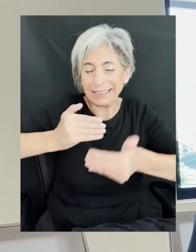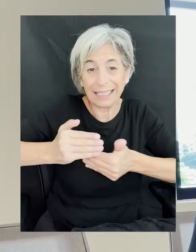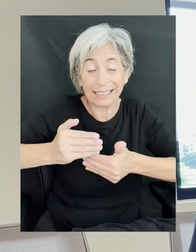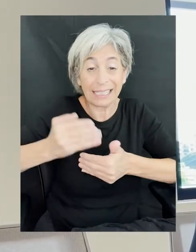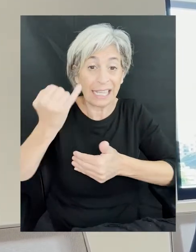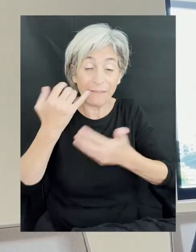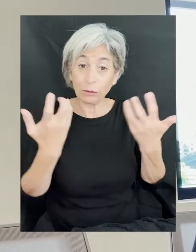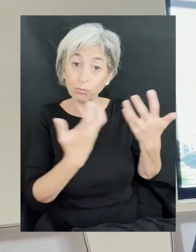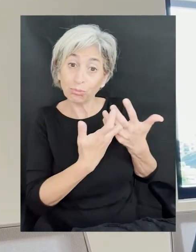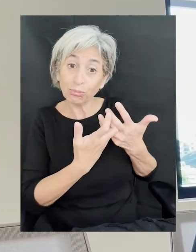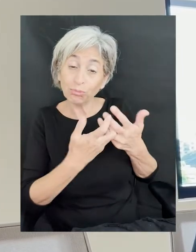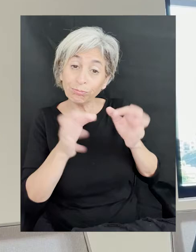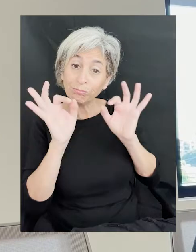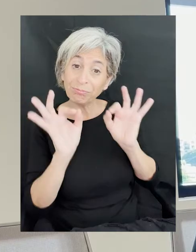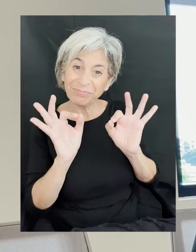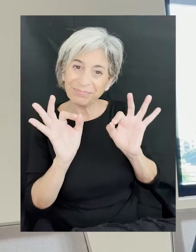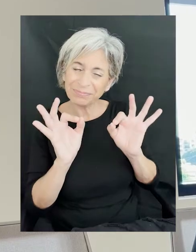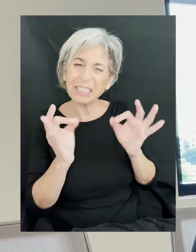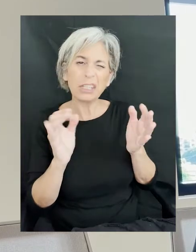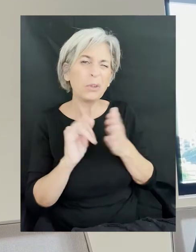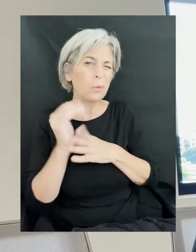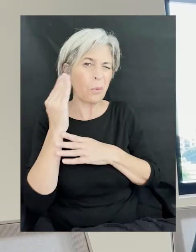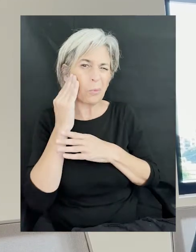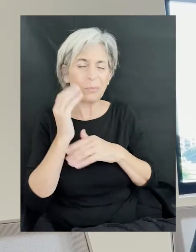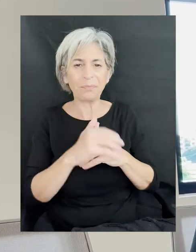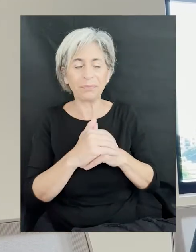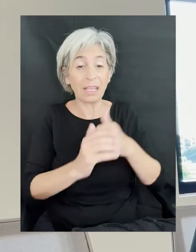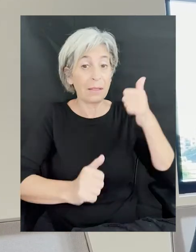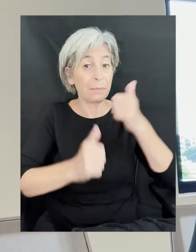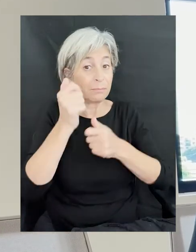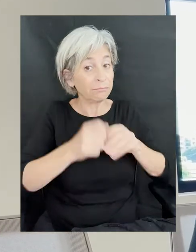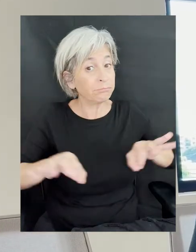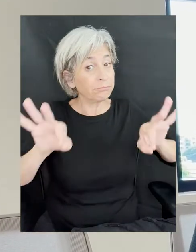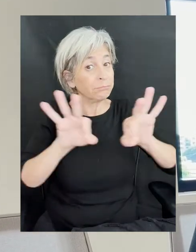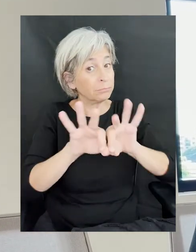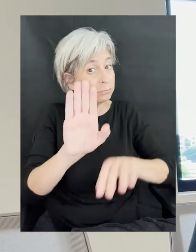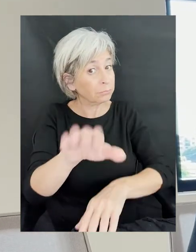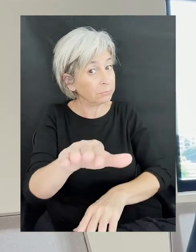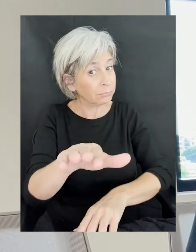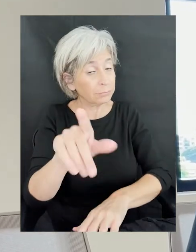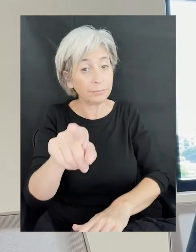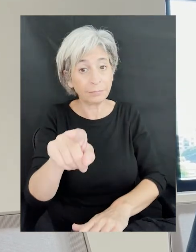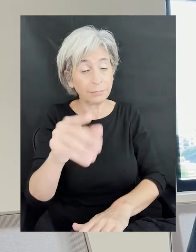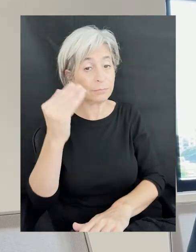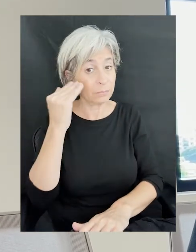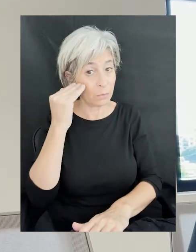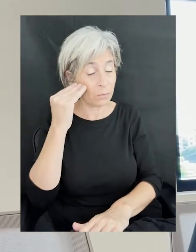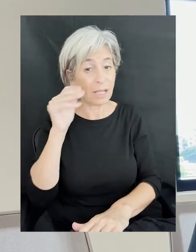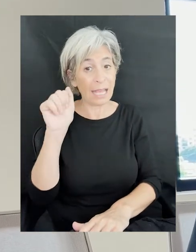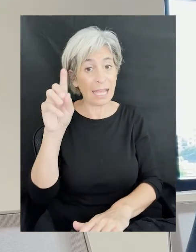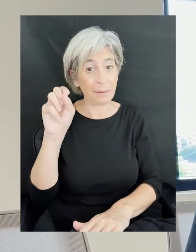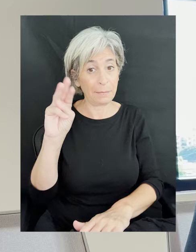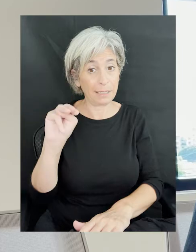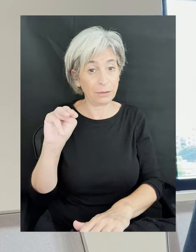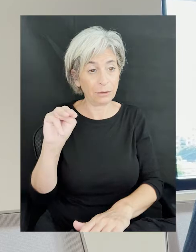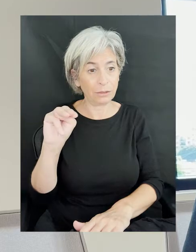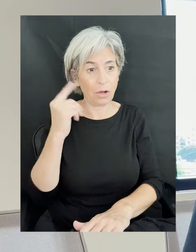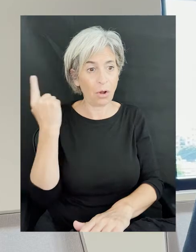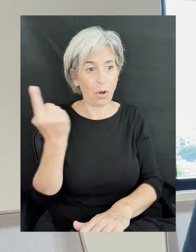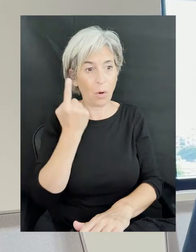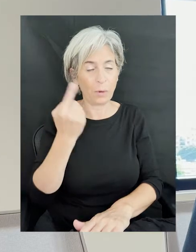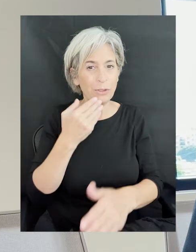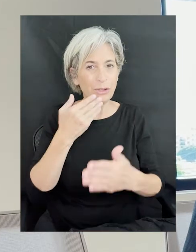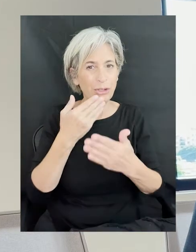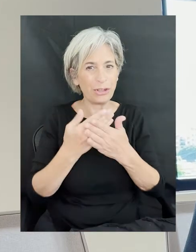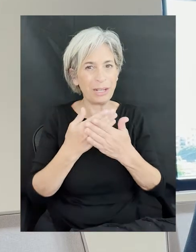see if it's right for you within that? Now, one of the most important things you have to learn in terms of the administration is always